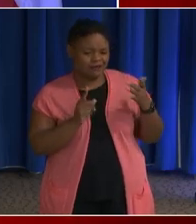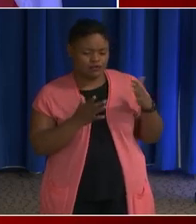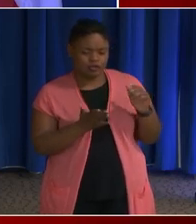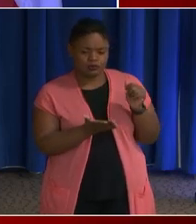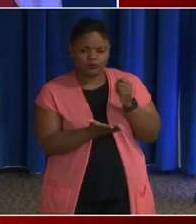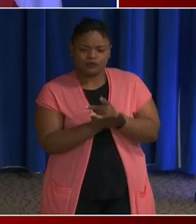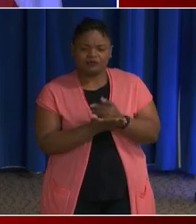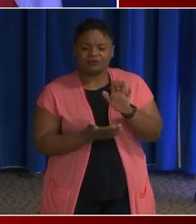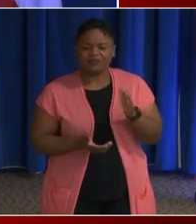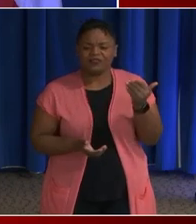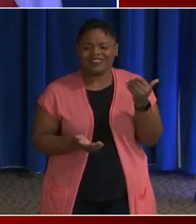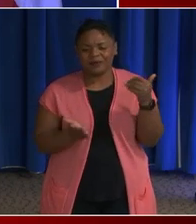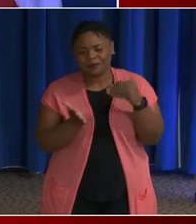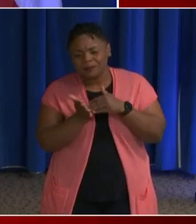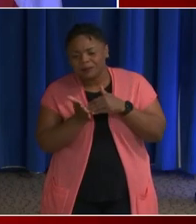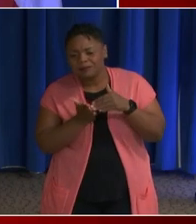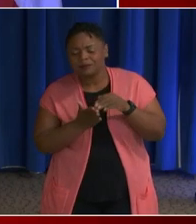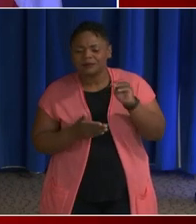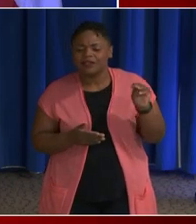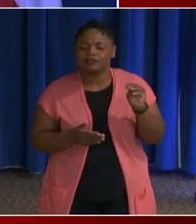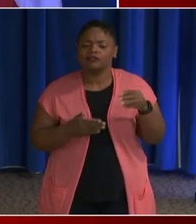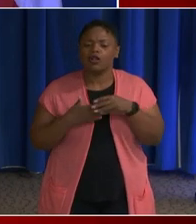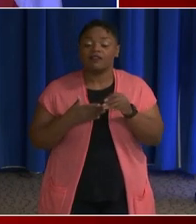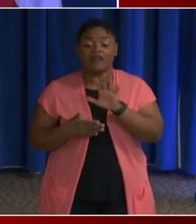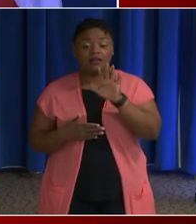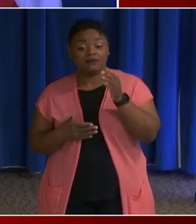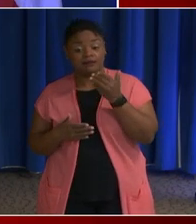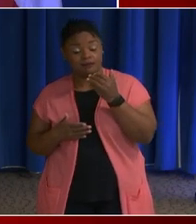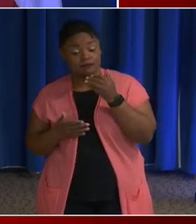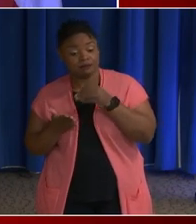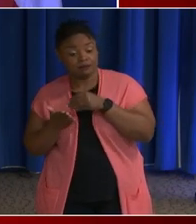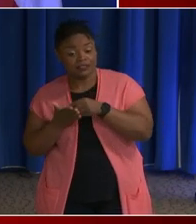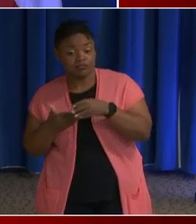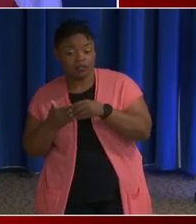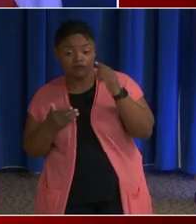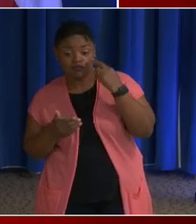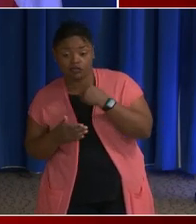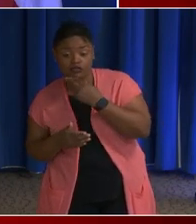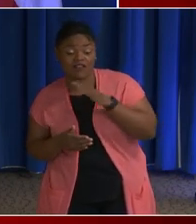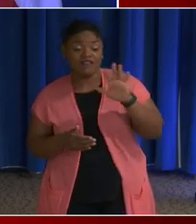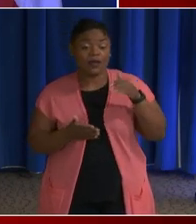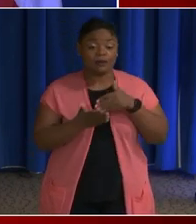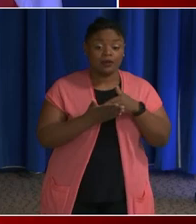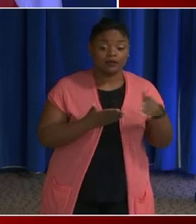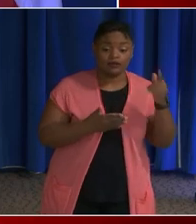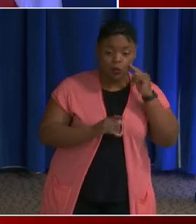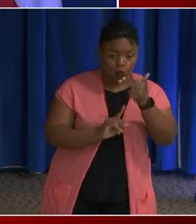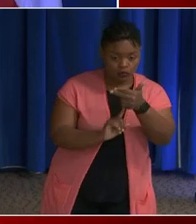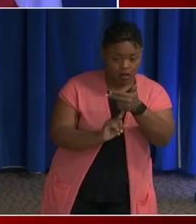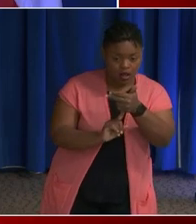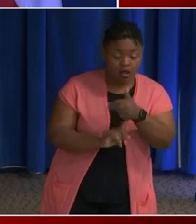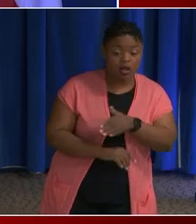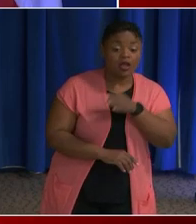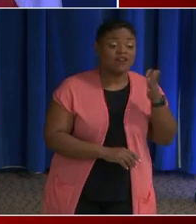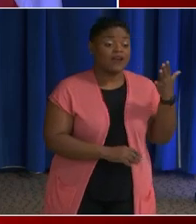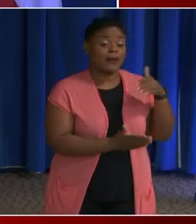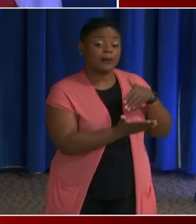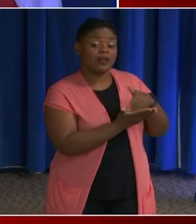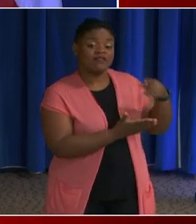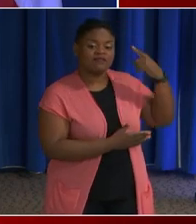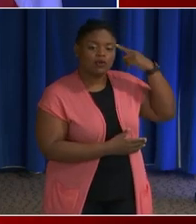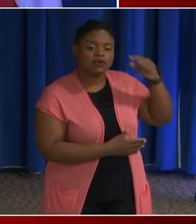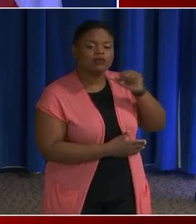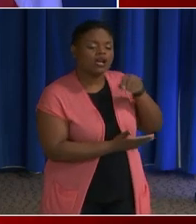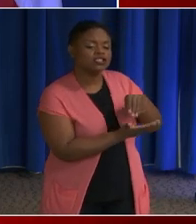million, $5 million for restaurants, $5 million for hotels, and $5 million for undocumented workers. And where